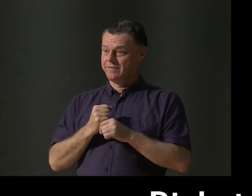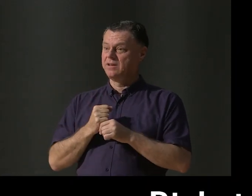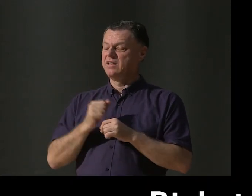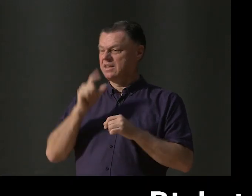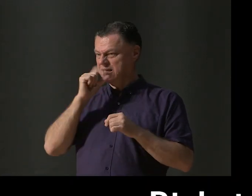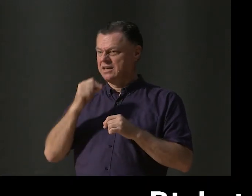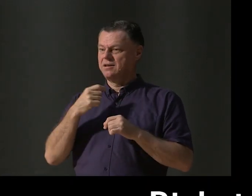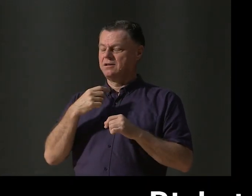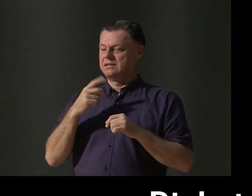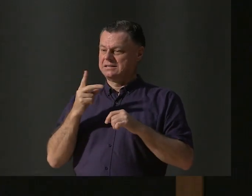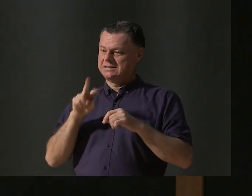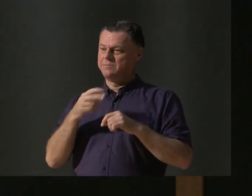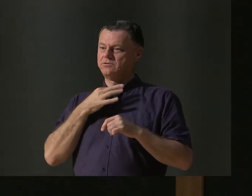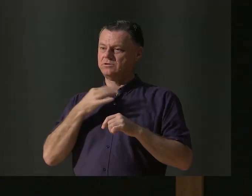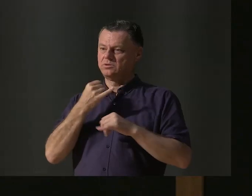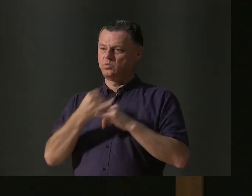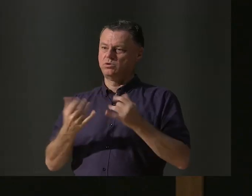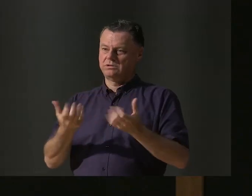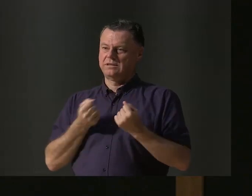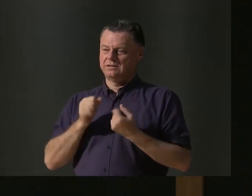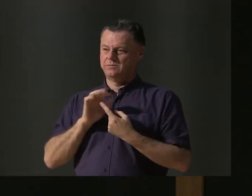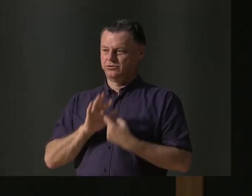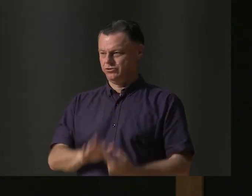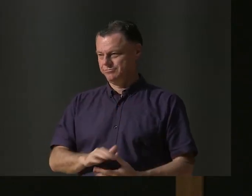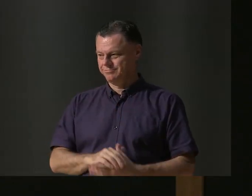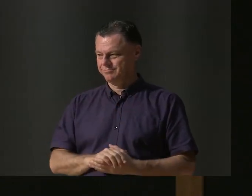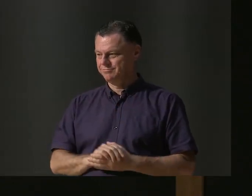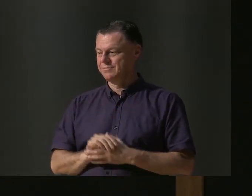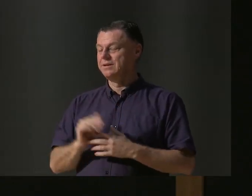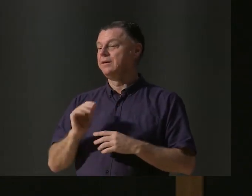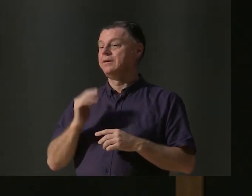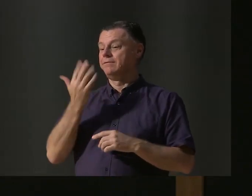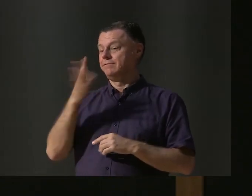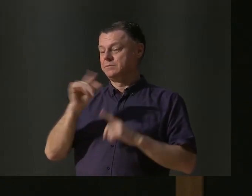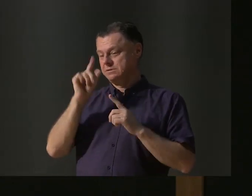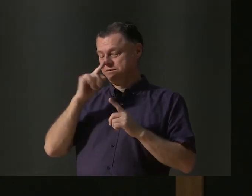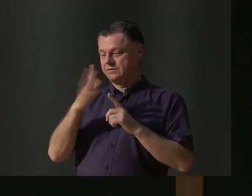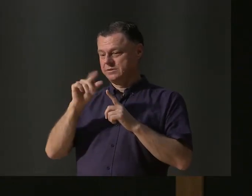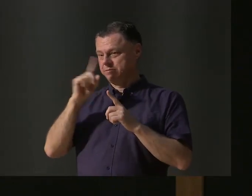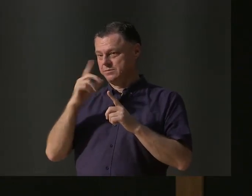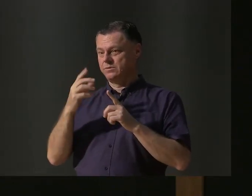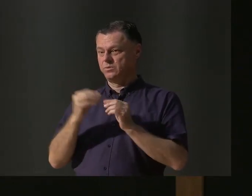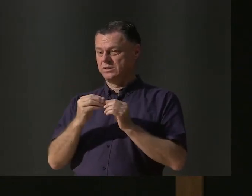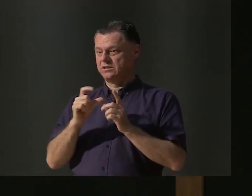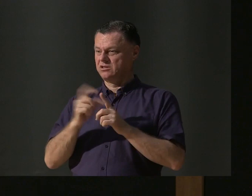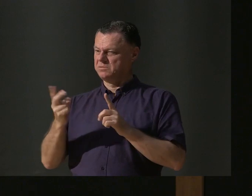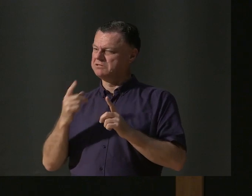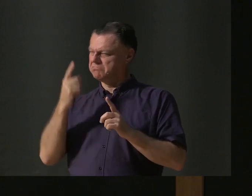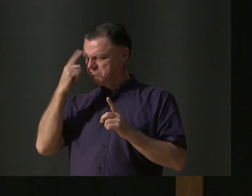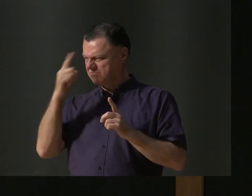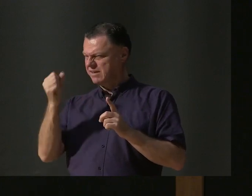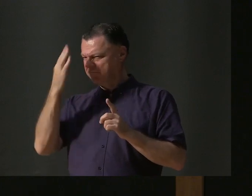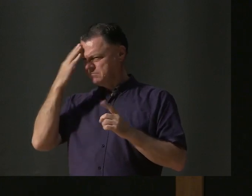depression. And 50% of people with diabetes are thought to also have a mental illness.